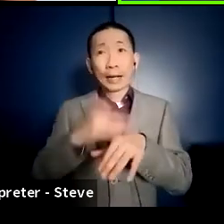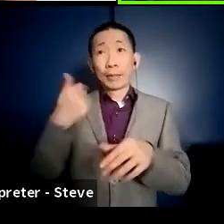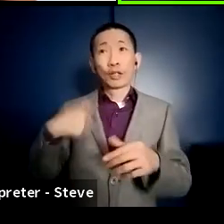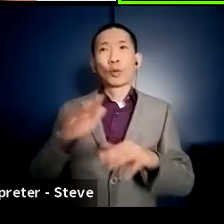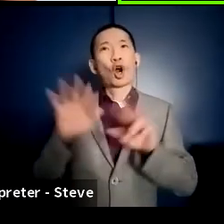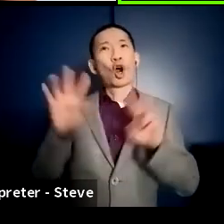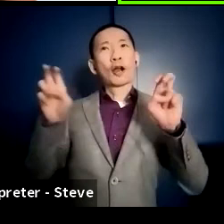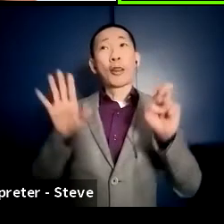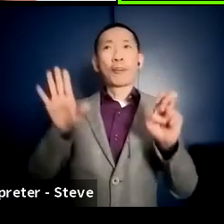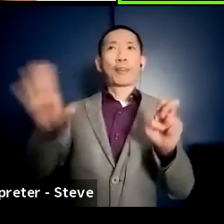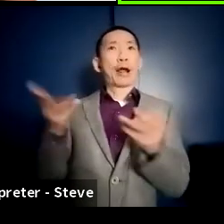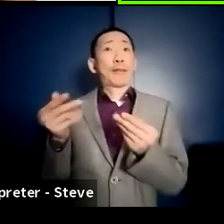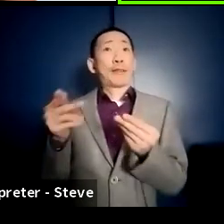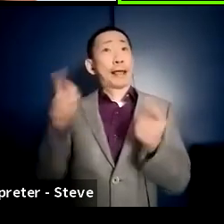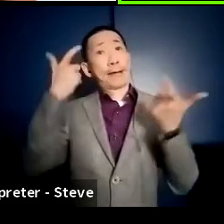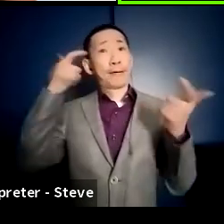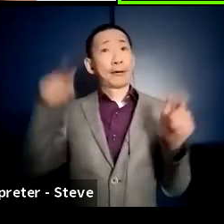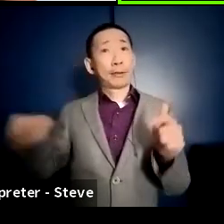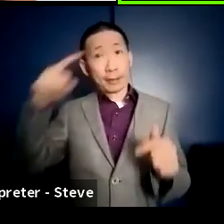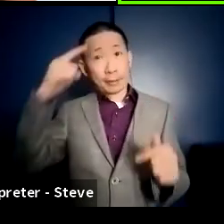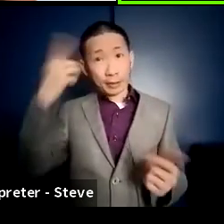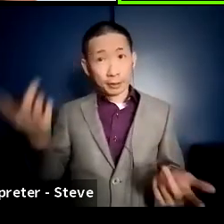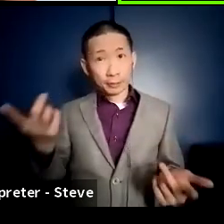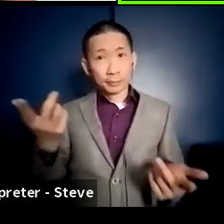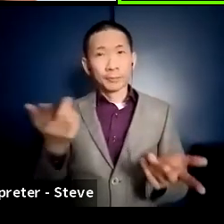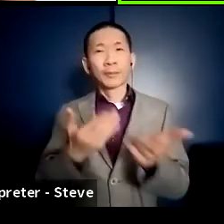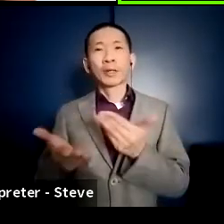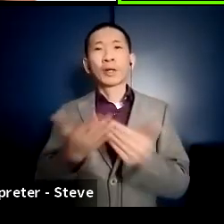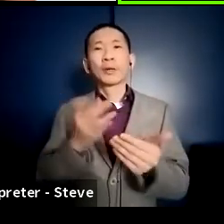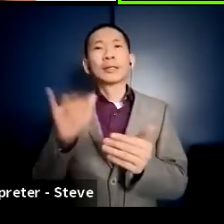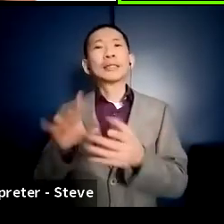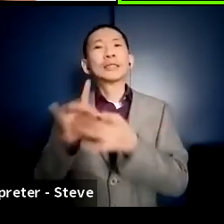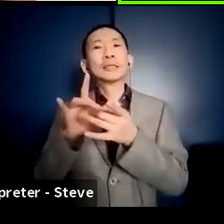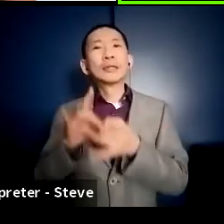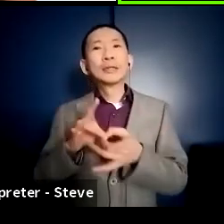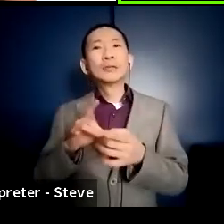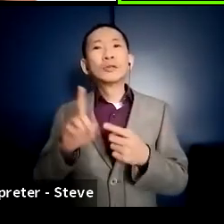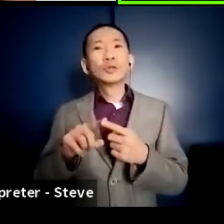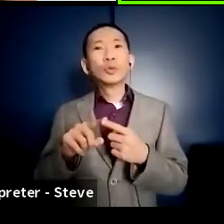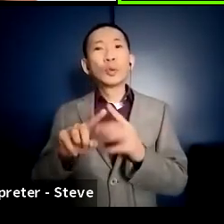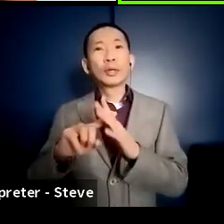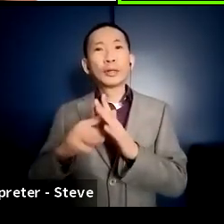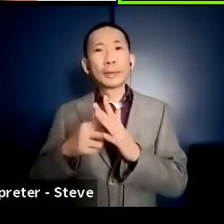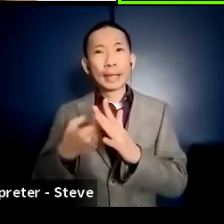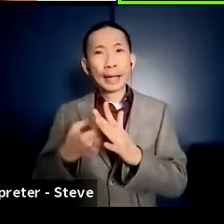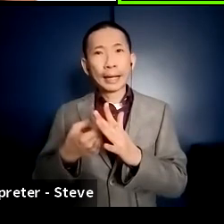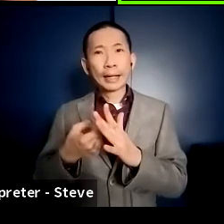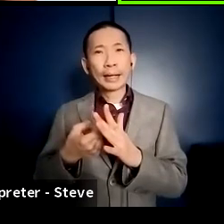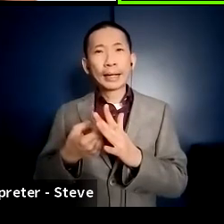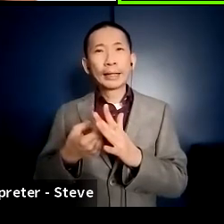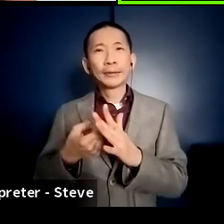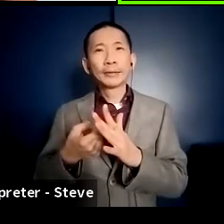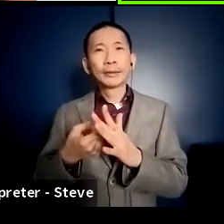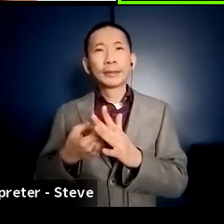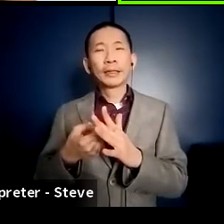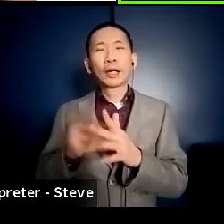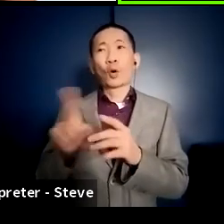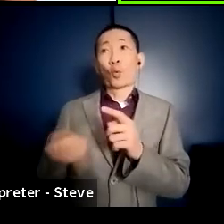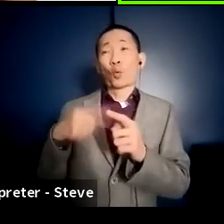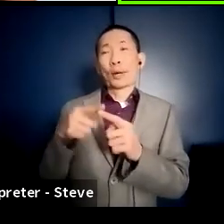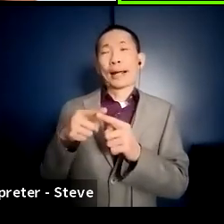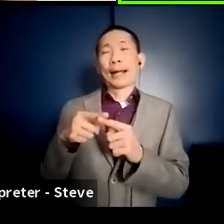their land, so they think. Anyway, and this also dates back to like the beginning, like the turn into the 20th